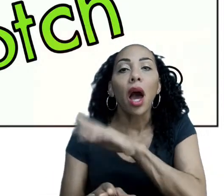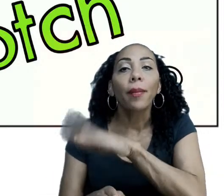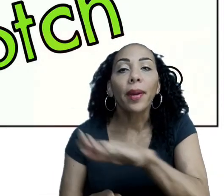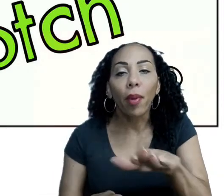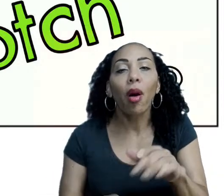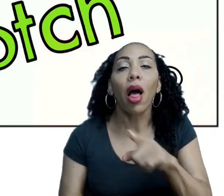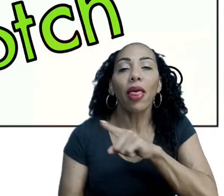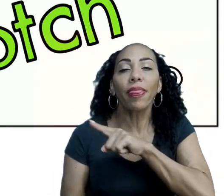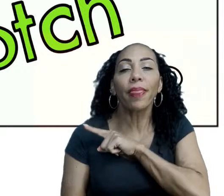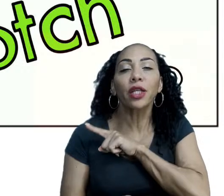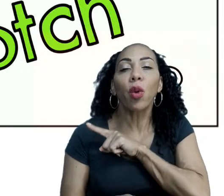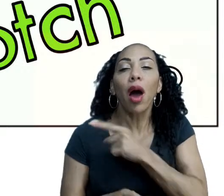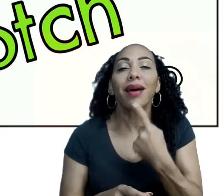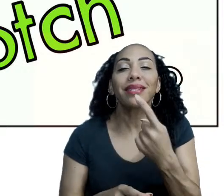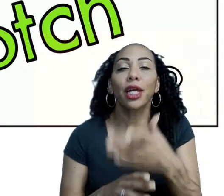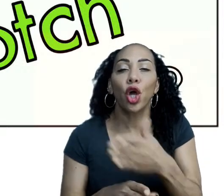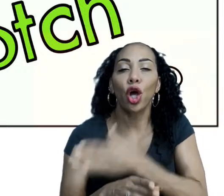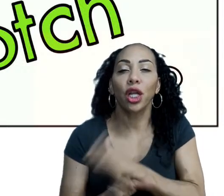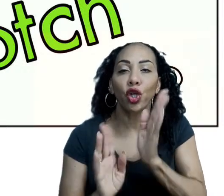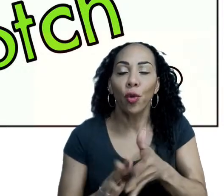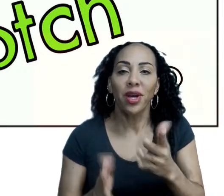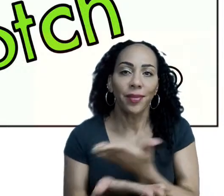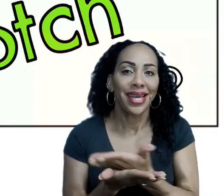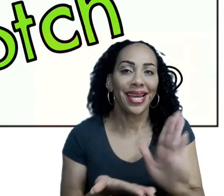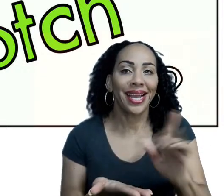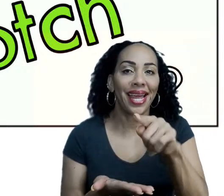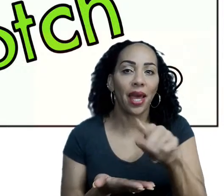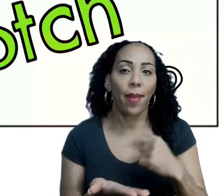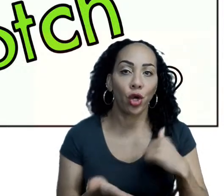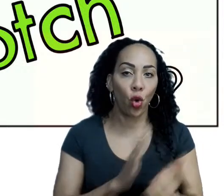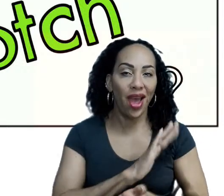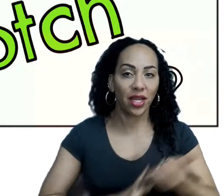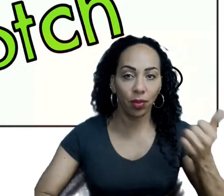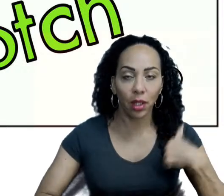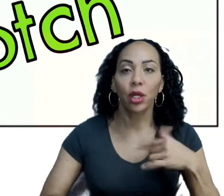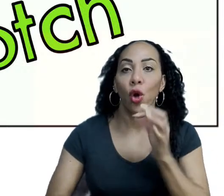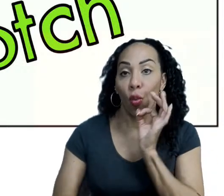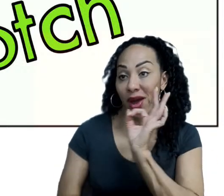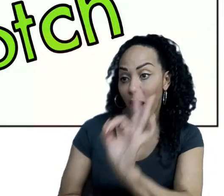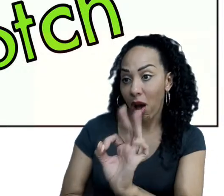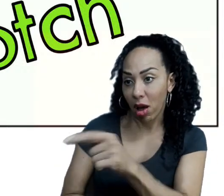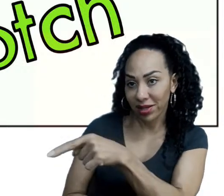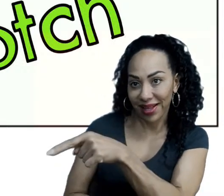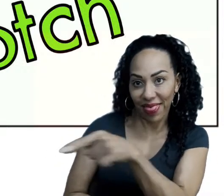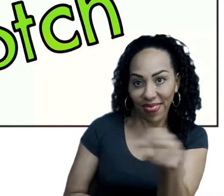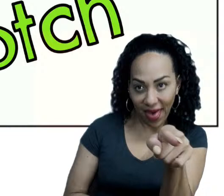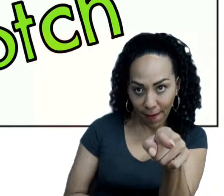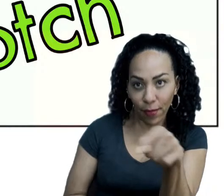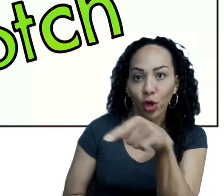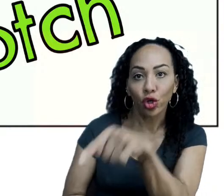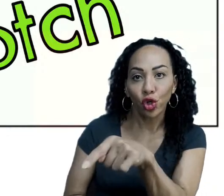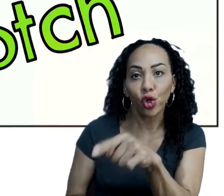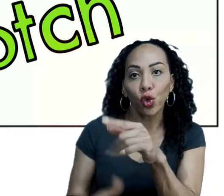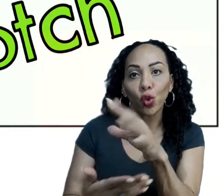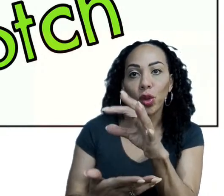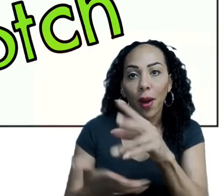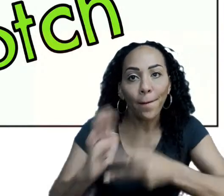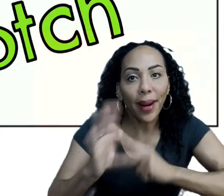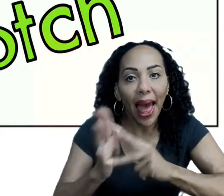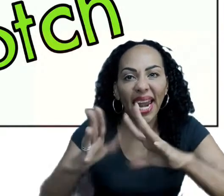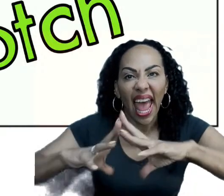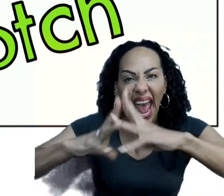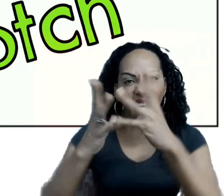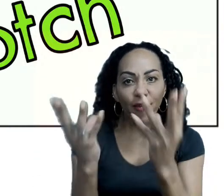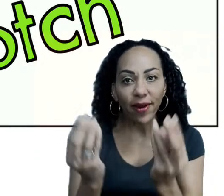is. What we did here in the Spirit of Pupil Voice is we got them to design absolutely everything. So the levels